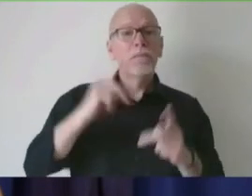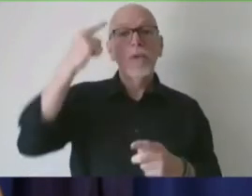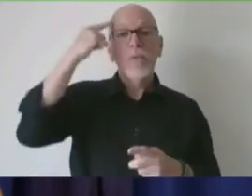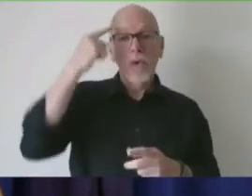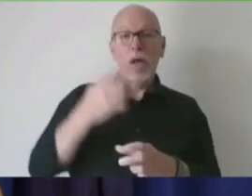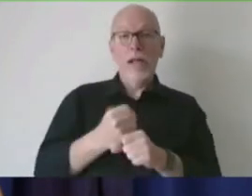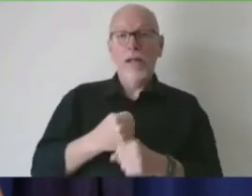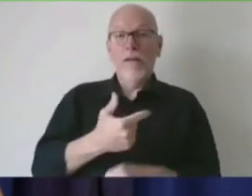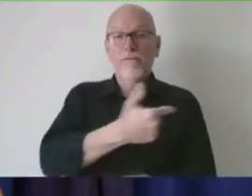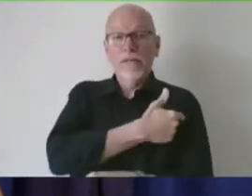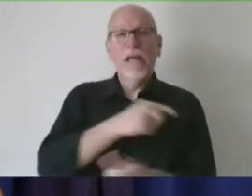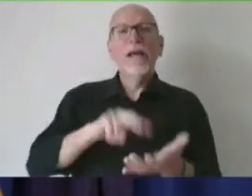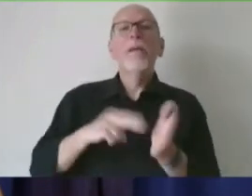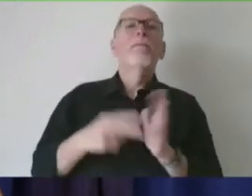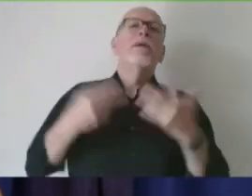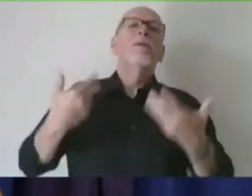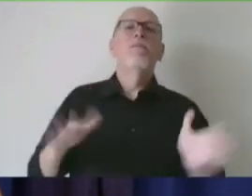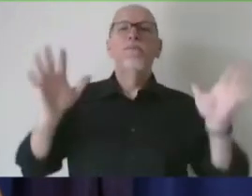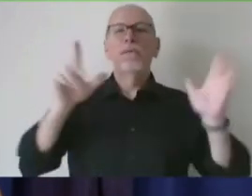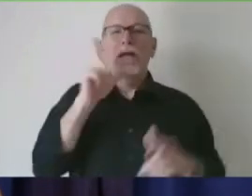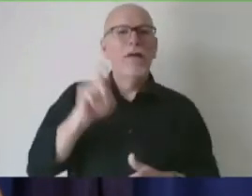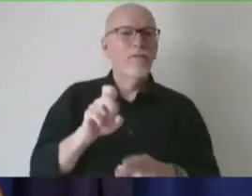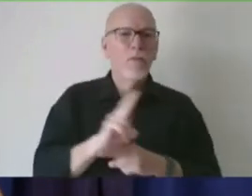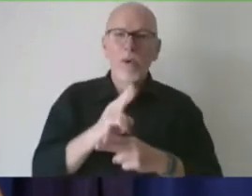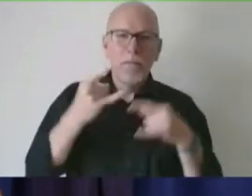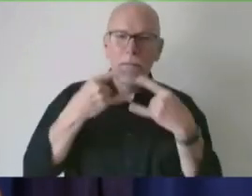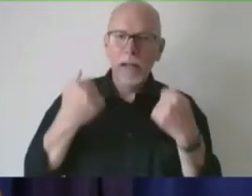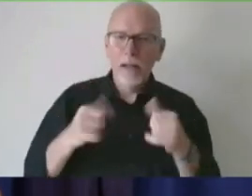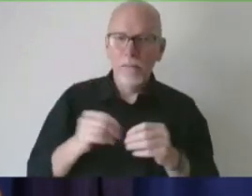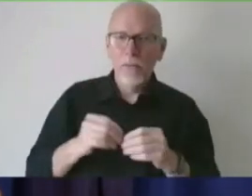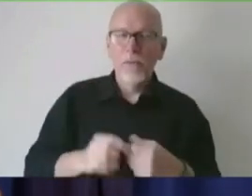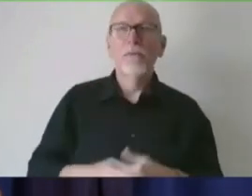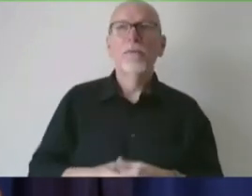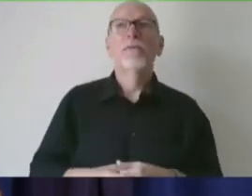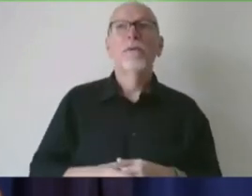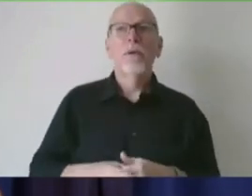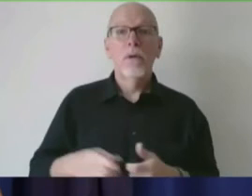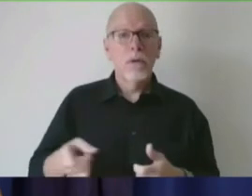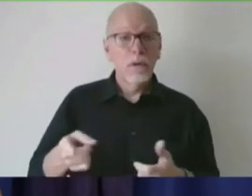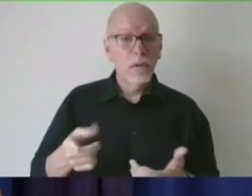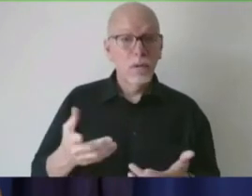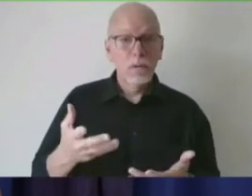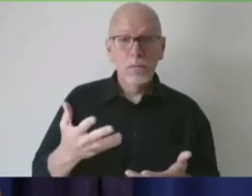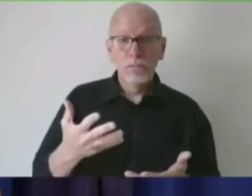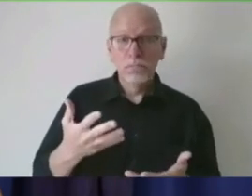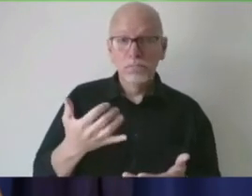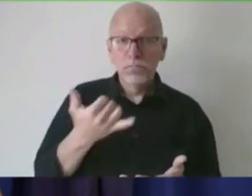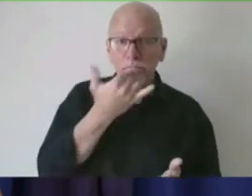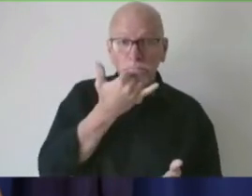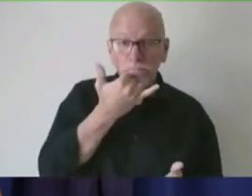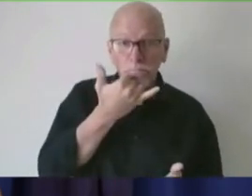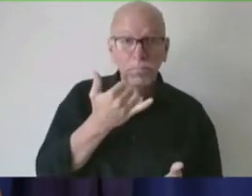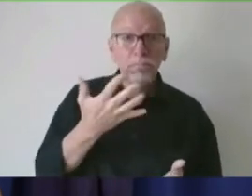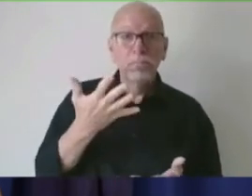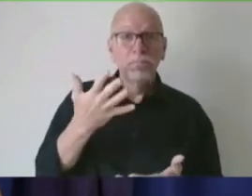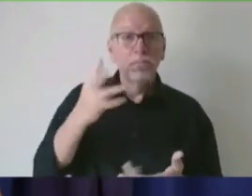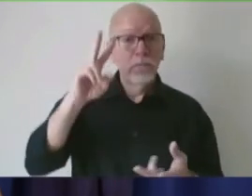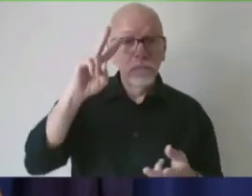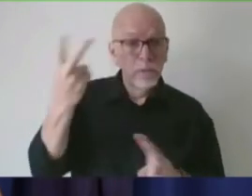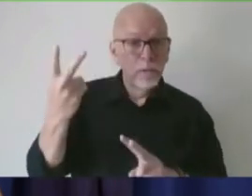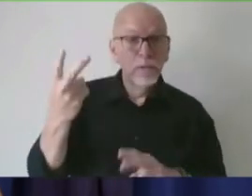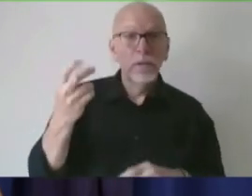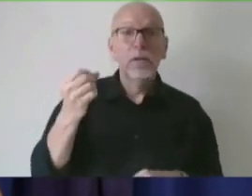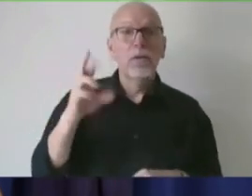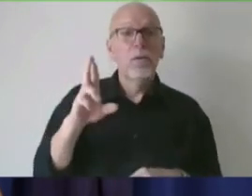vaccine was going to be the end to wearing a mask. Were they misled, misunderstood, or